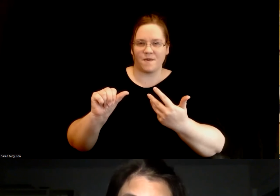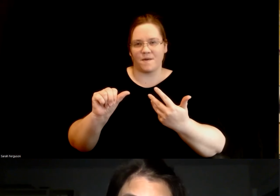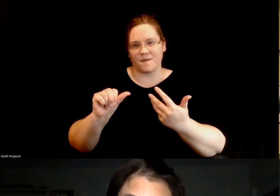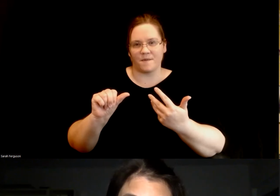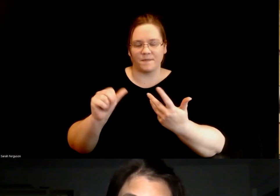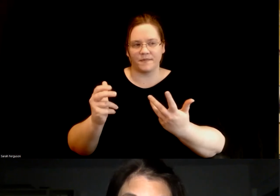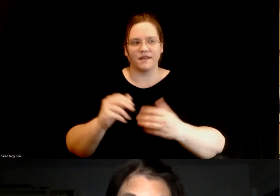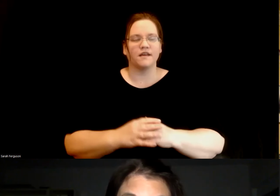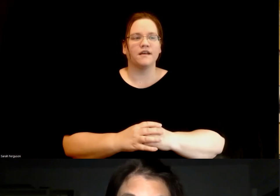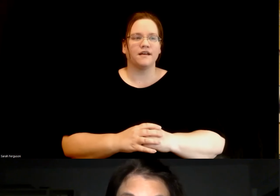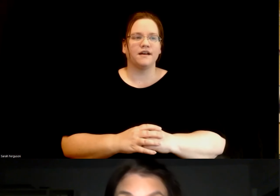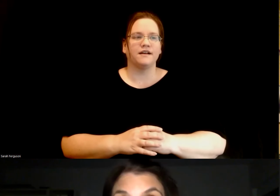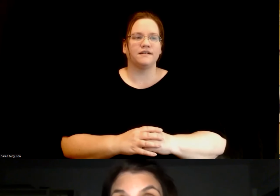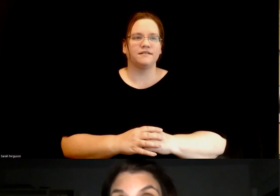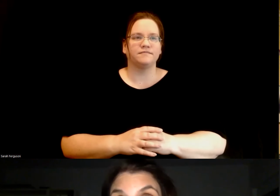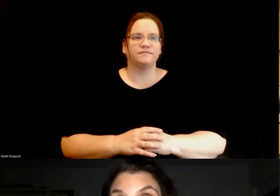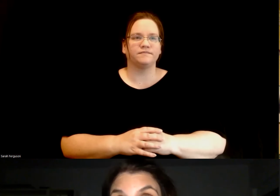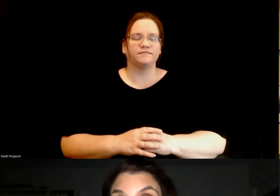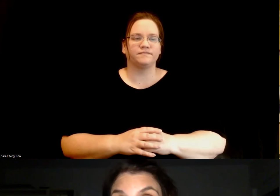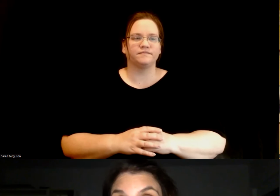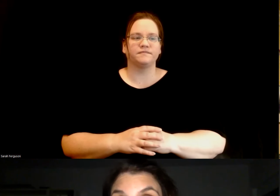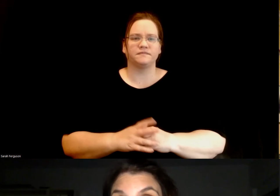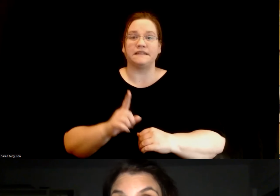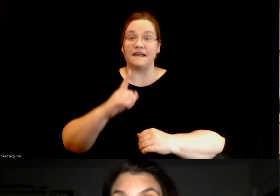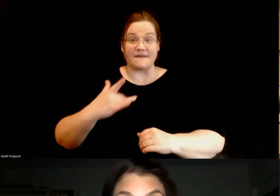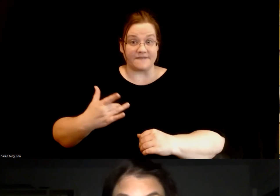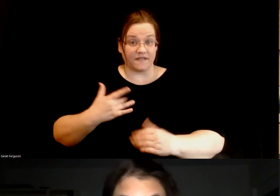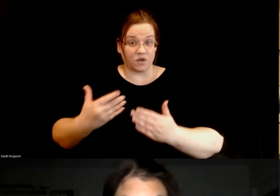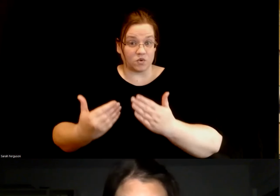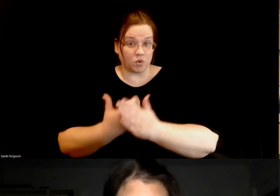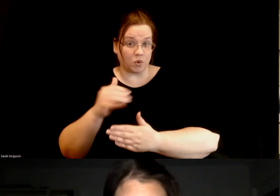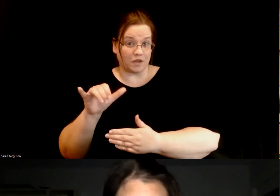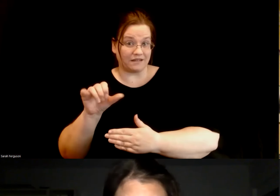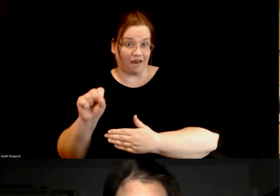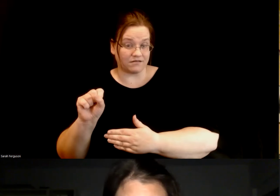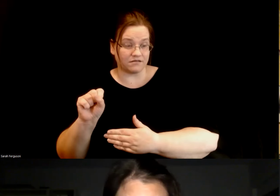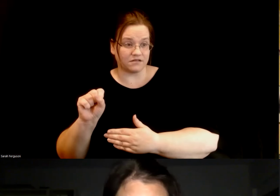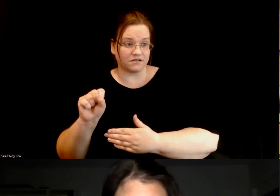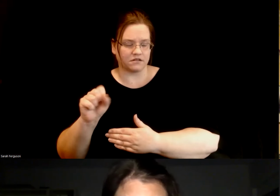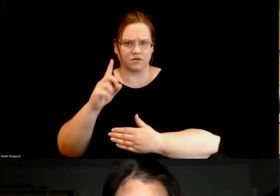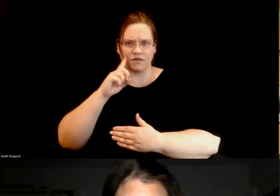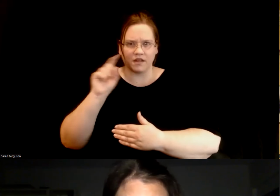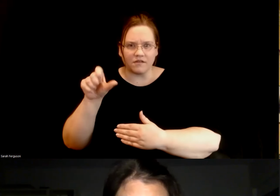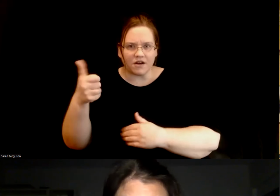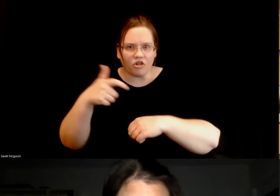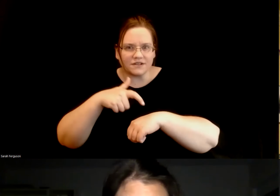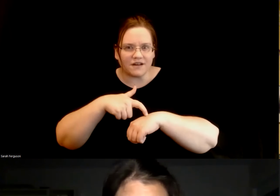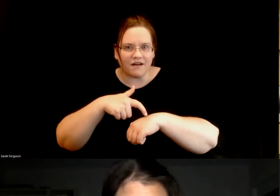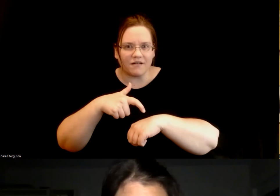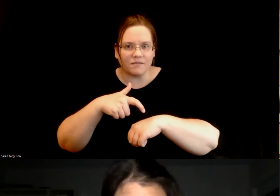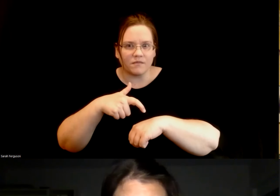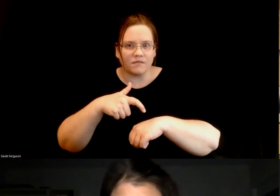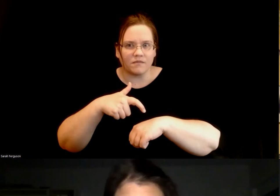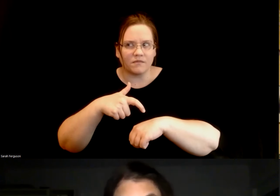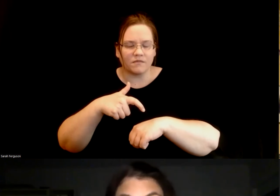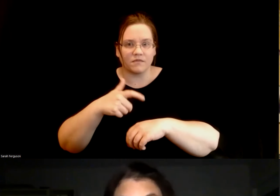it does feel new, but it's one of those times. I mean, can you think of another time really where we've just vaccinated the